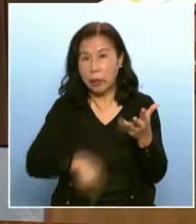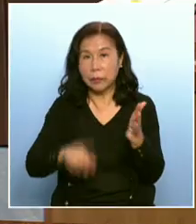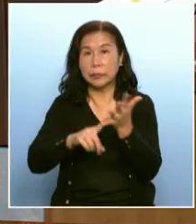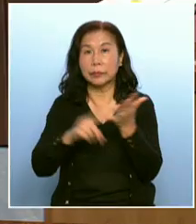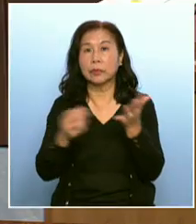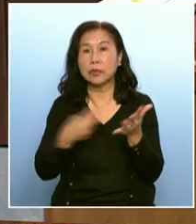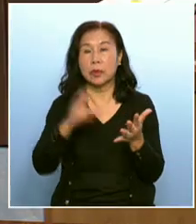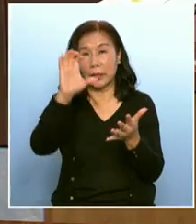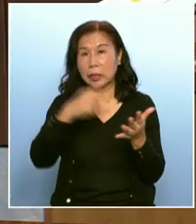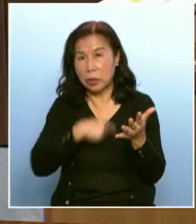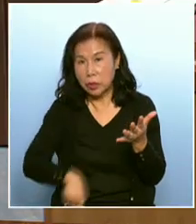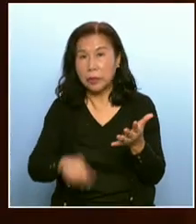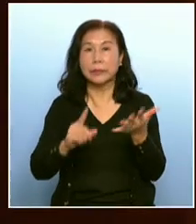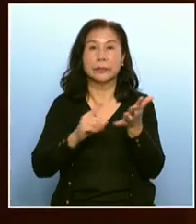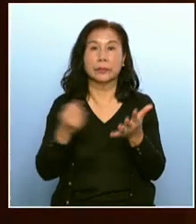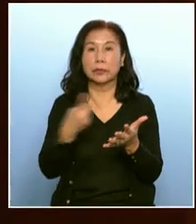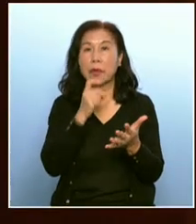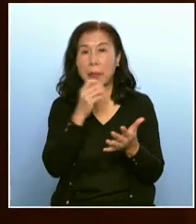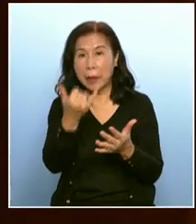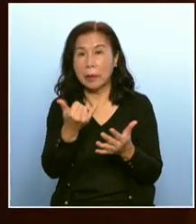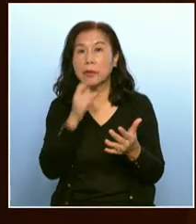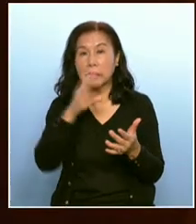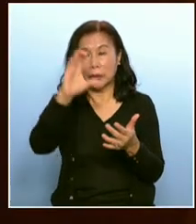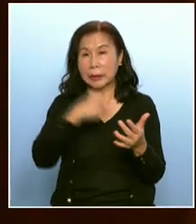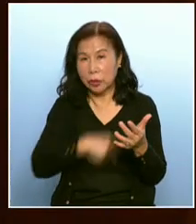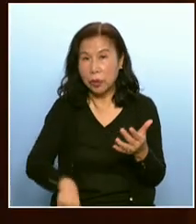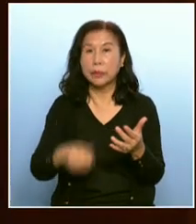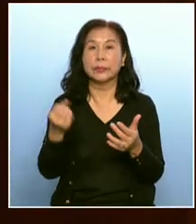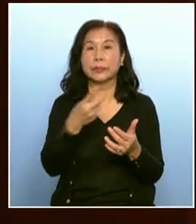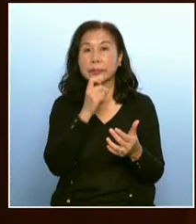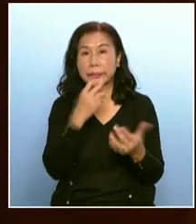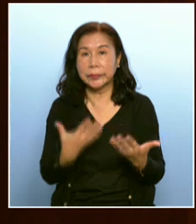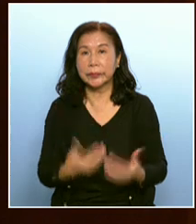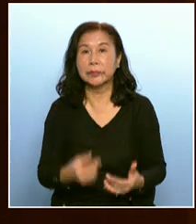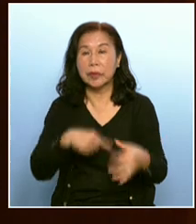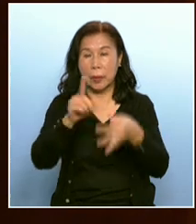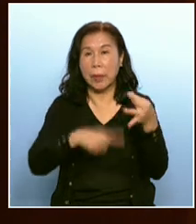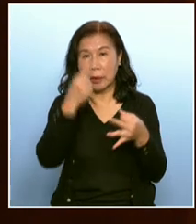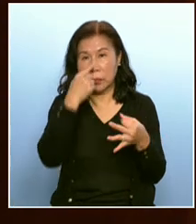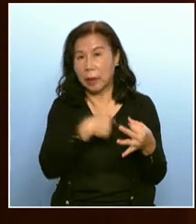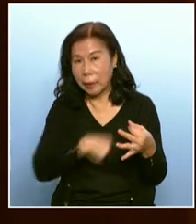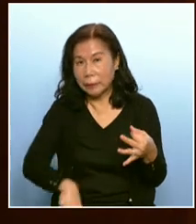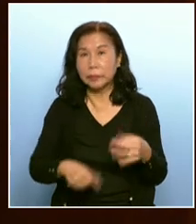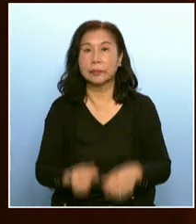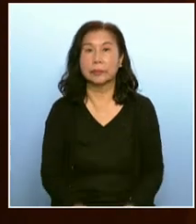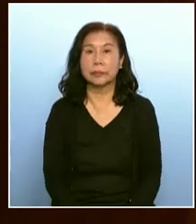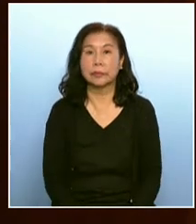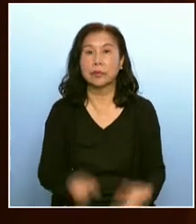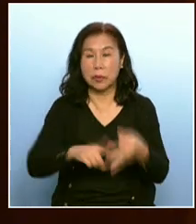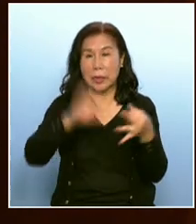Chen, Mr. Chang Pok Chi, Dr. Ben Chen, Mr.